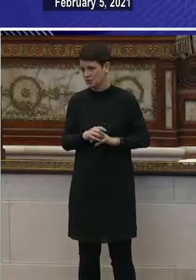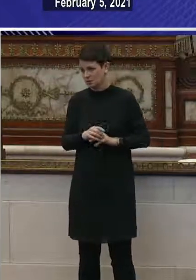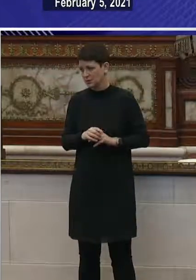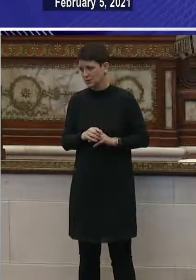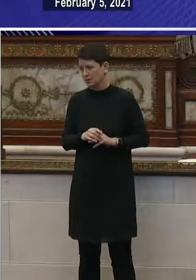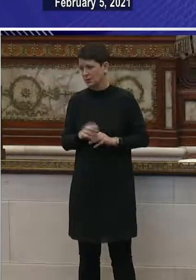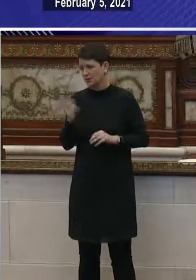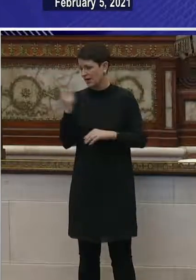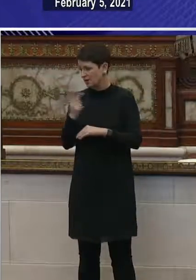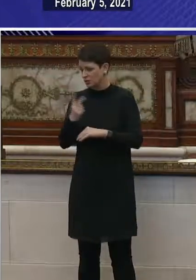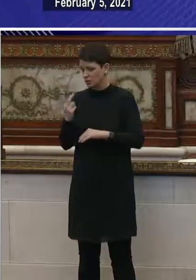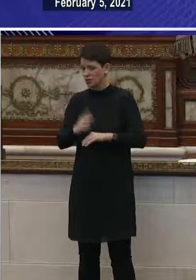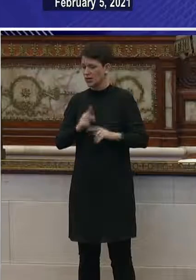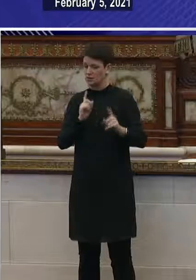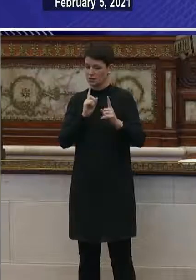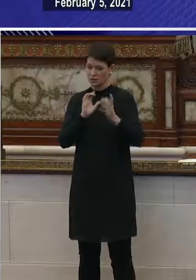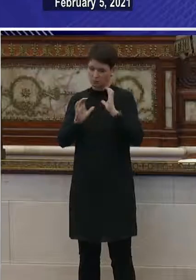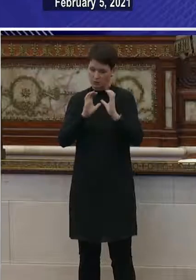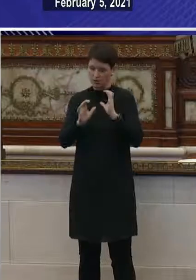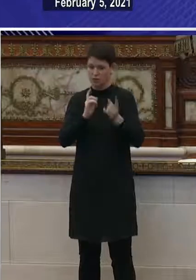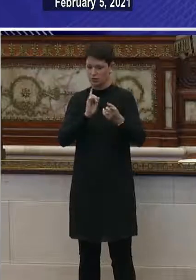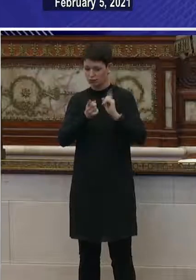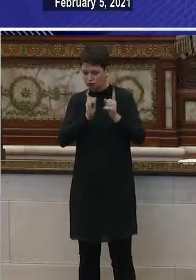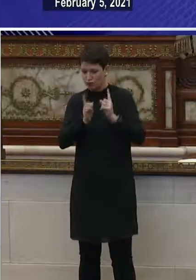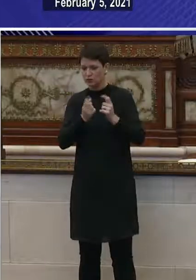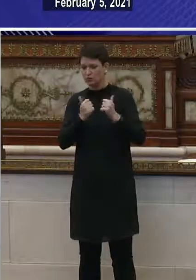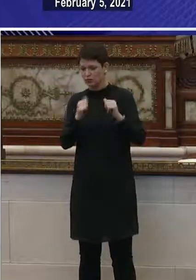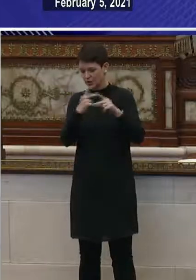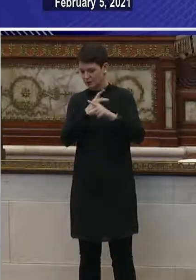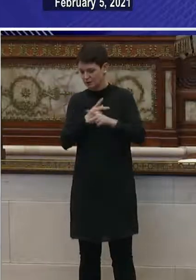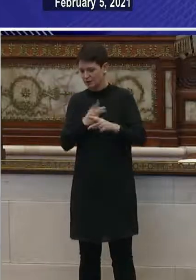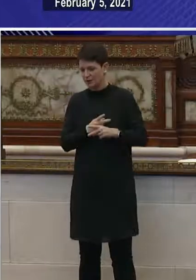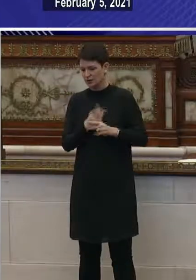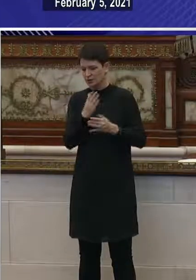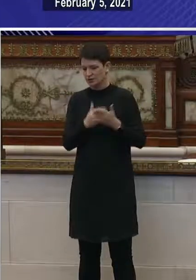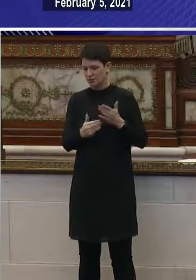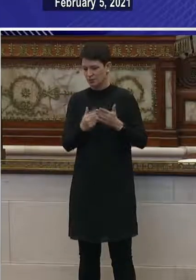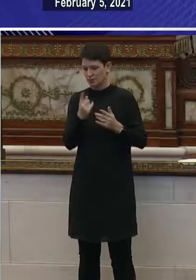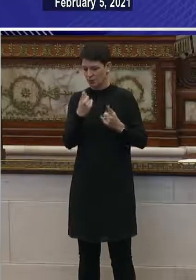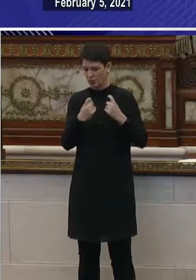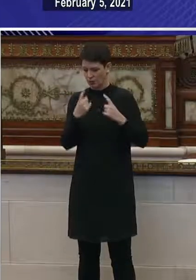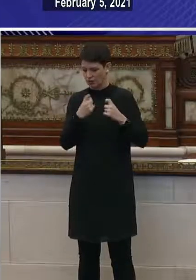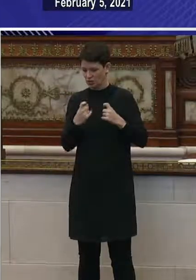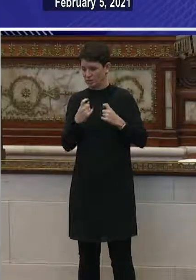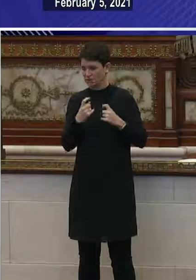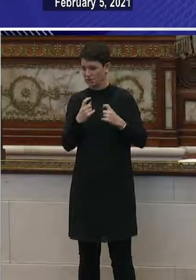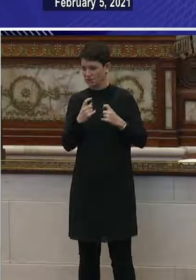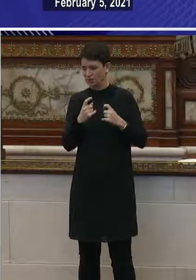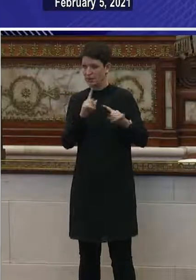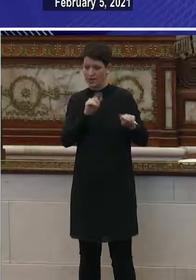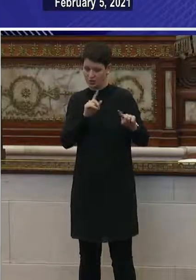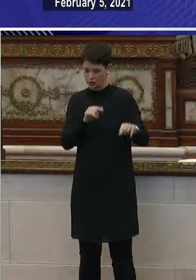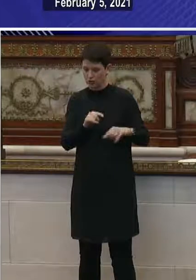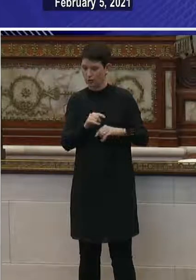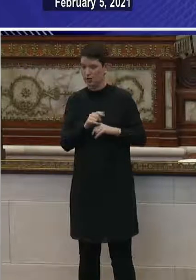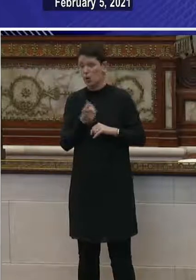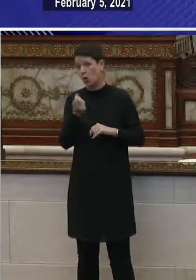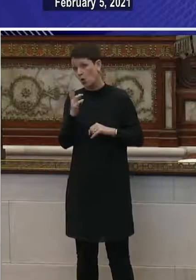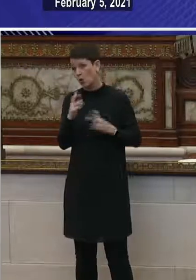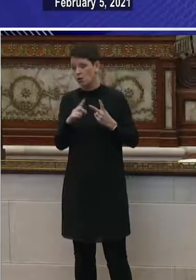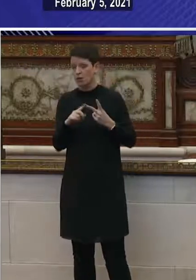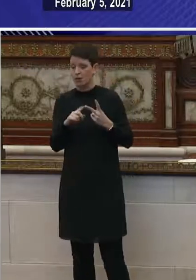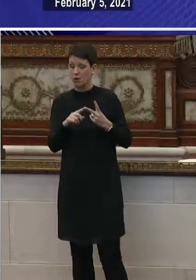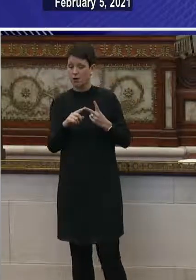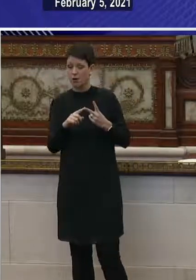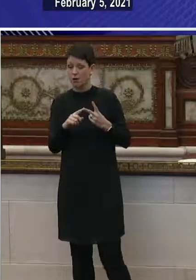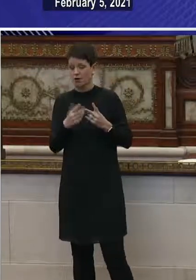every other day or daily communication with trying to get some of the questions answered or to